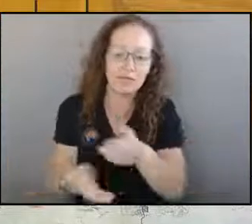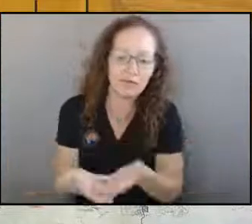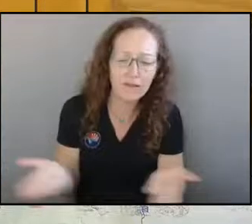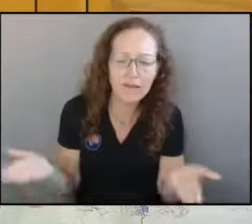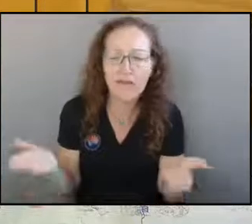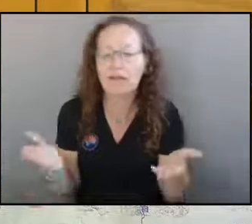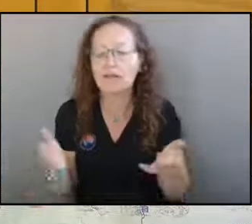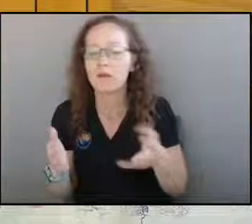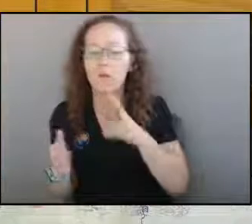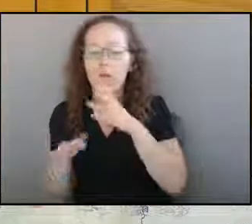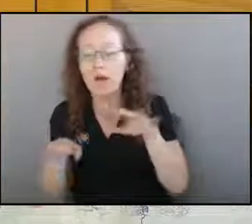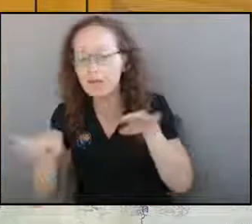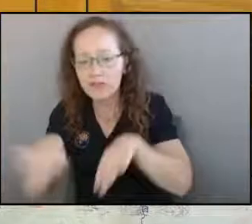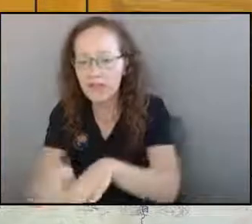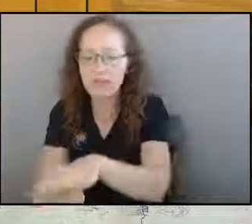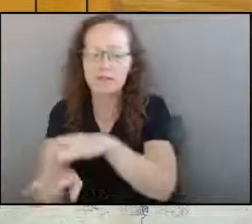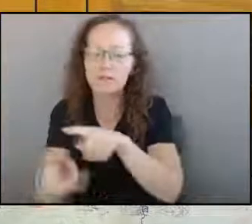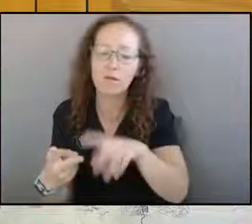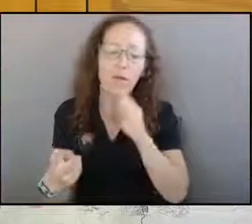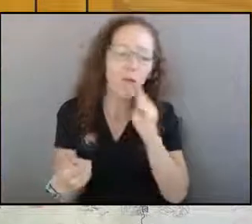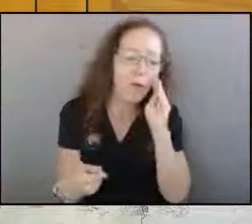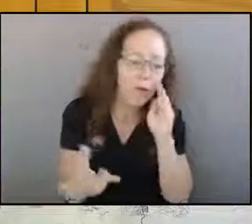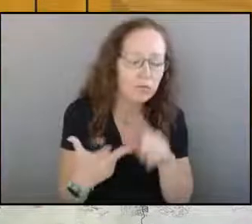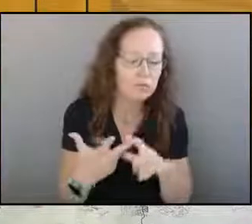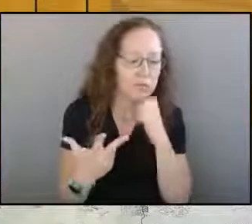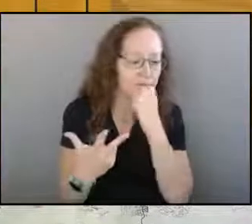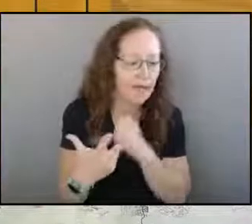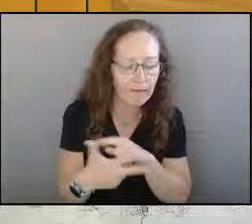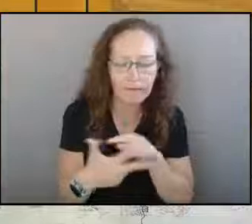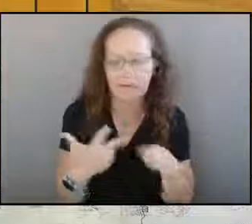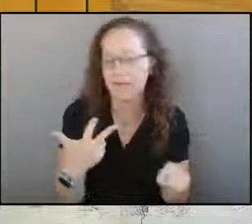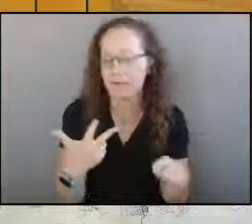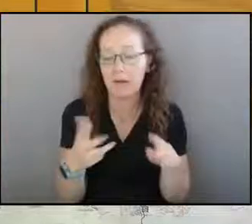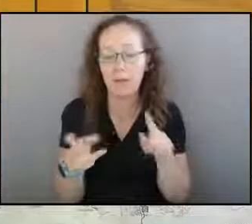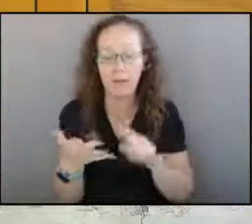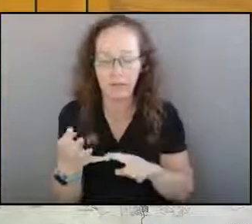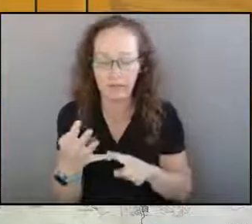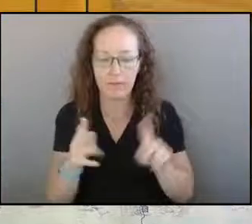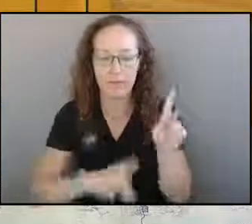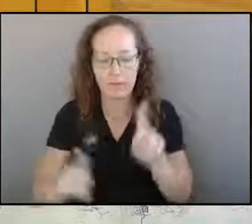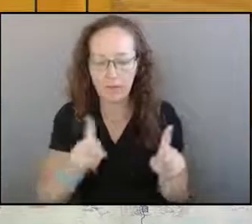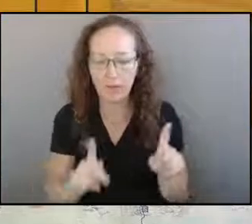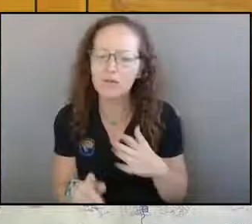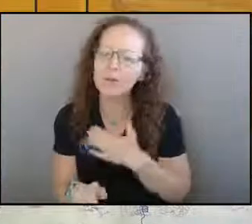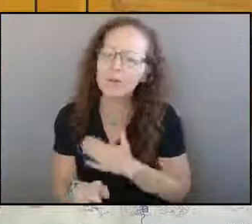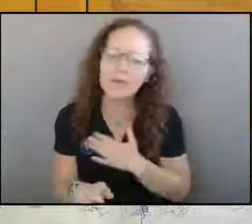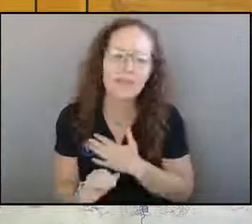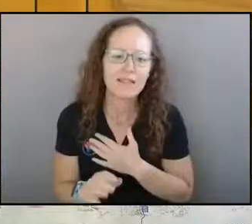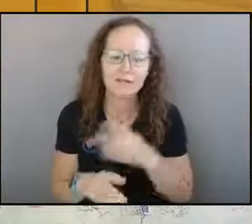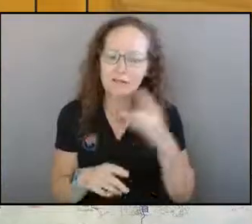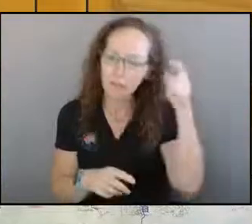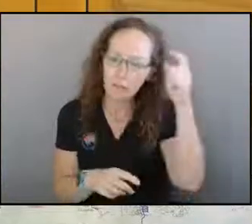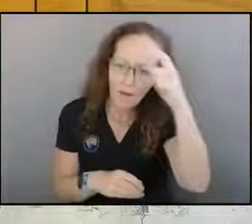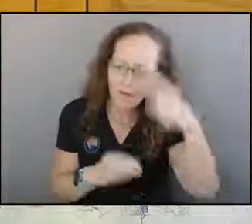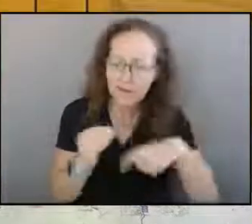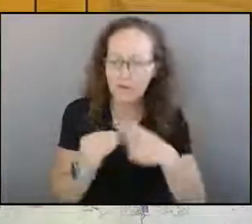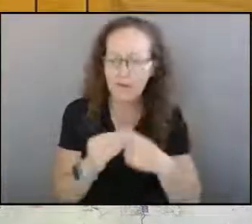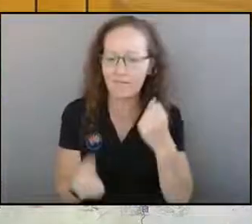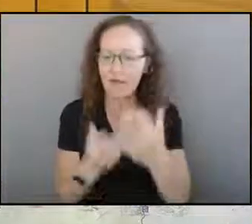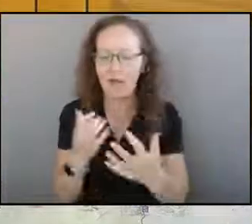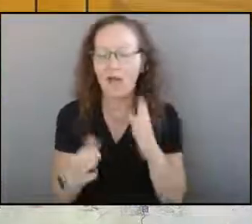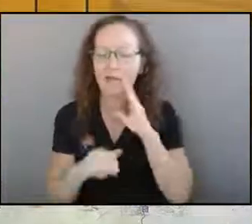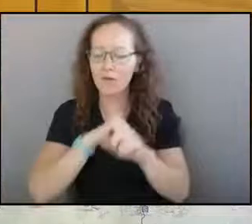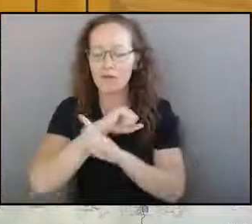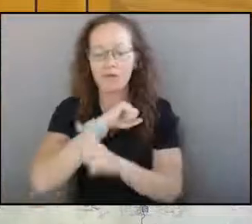well as our people. So please be firewise. No burning trash, rubbish, don't burning ditches. And I know it's a acequia season,